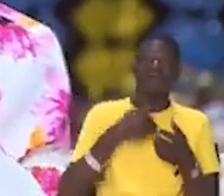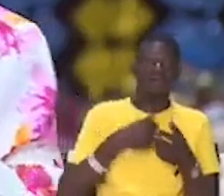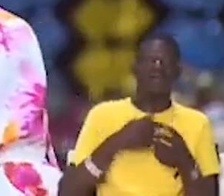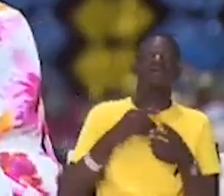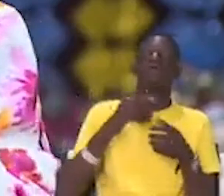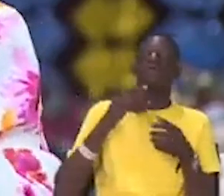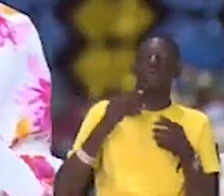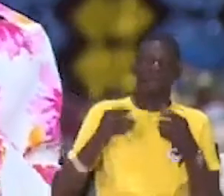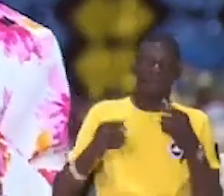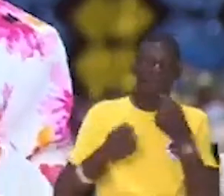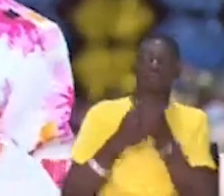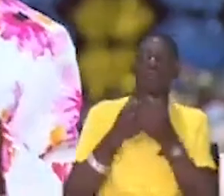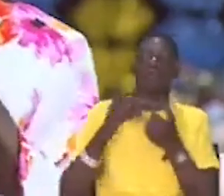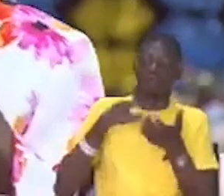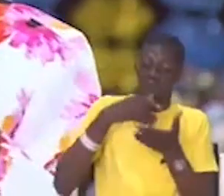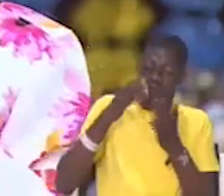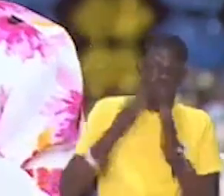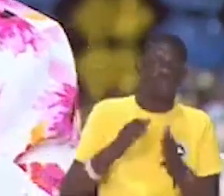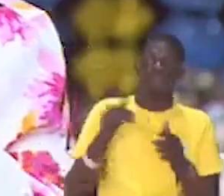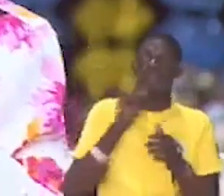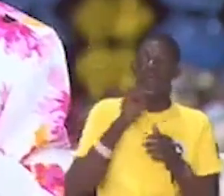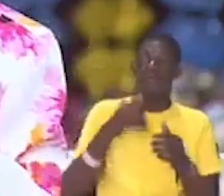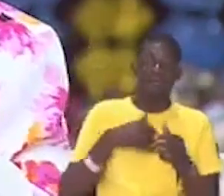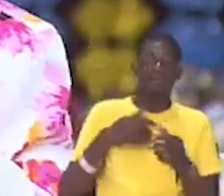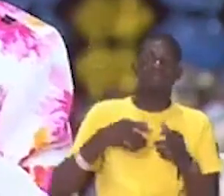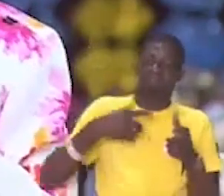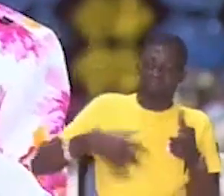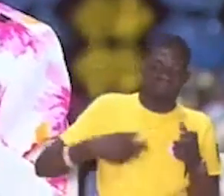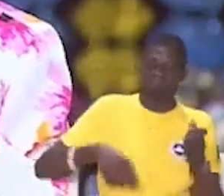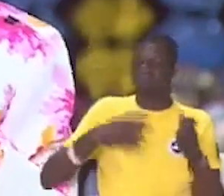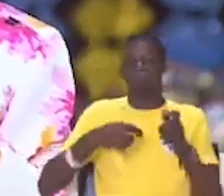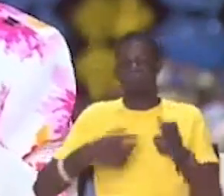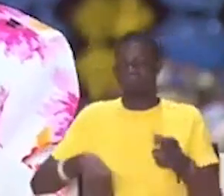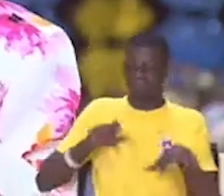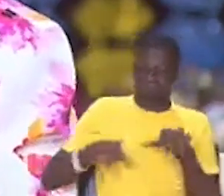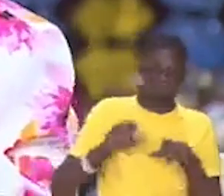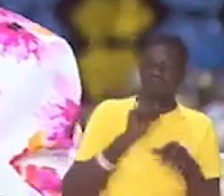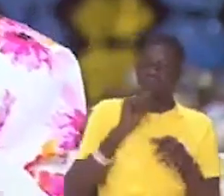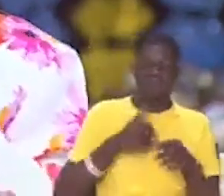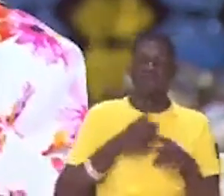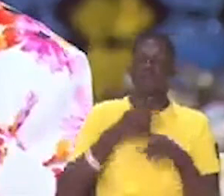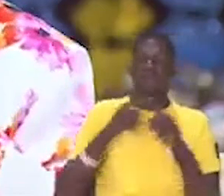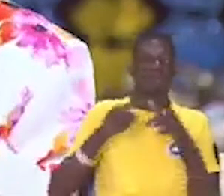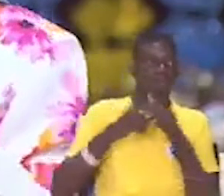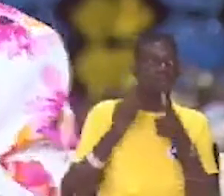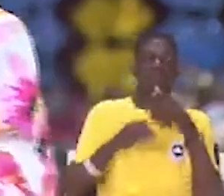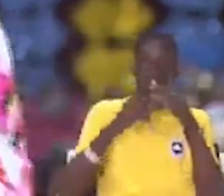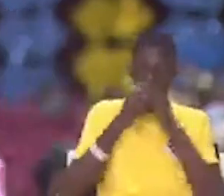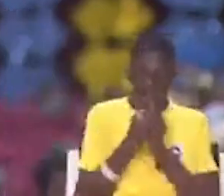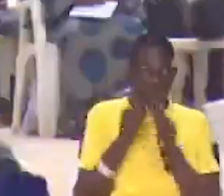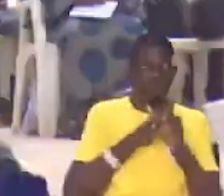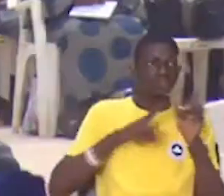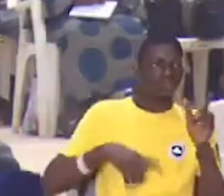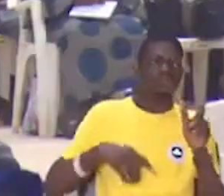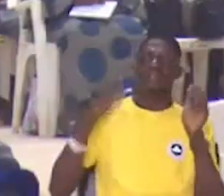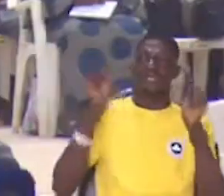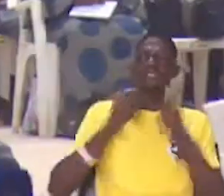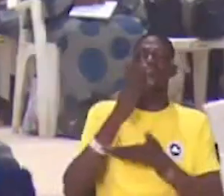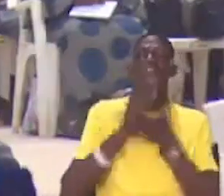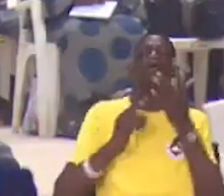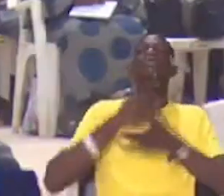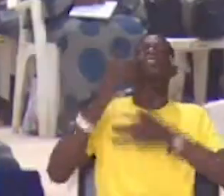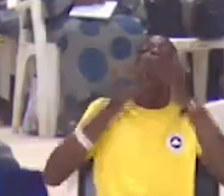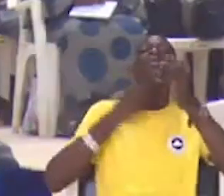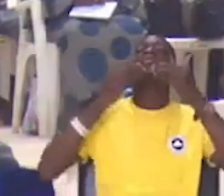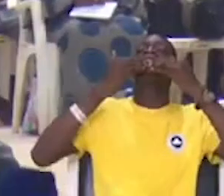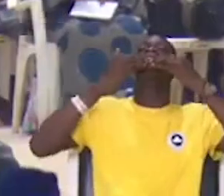backup singers. They didn't have the latest gadgets. Just their mouths and their hearts, and they began to worship the Lord. Can somebody shout and